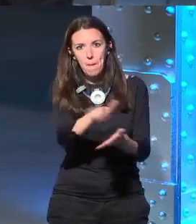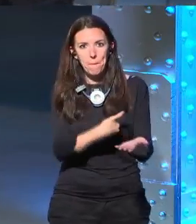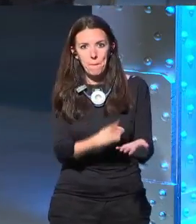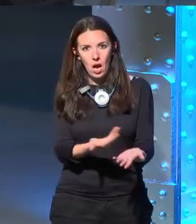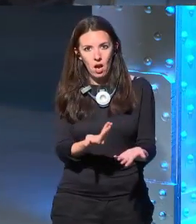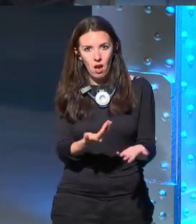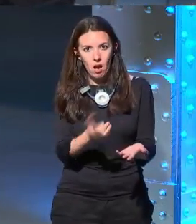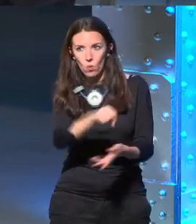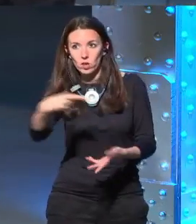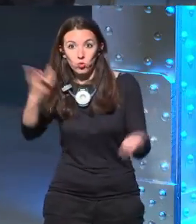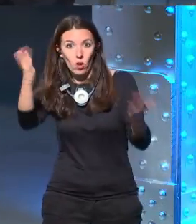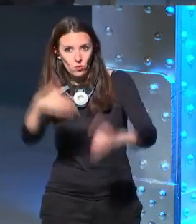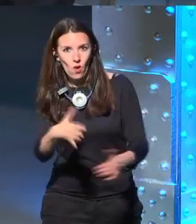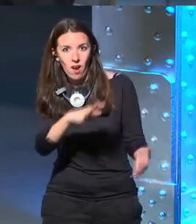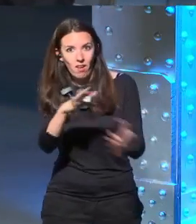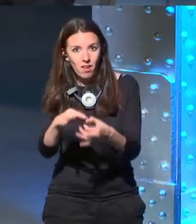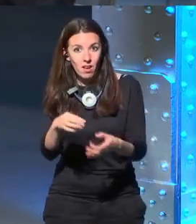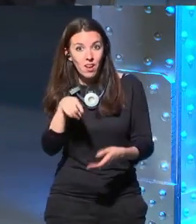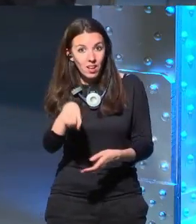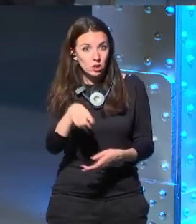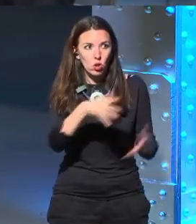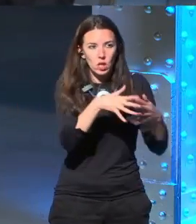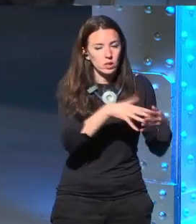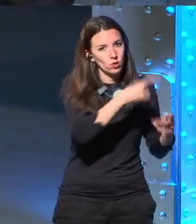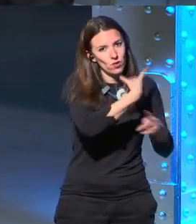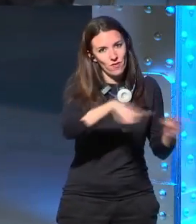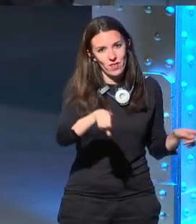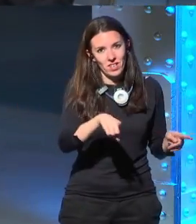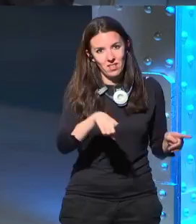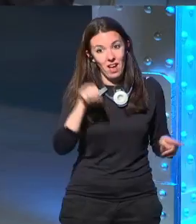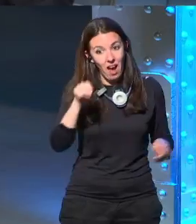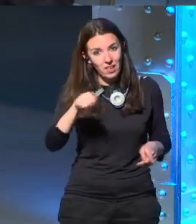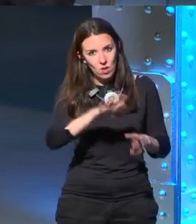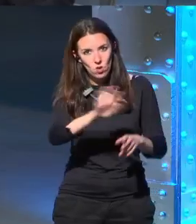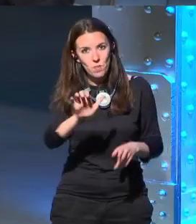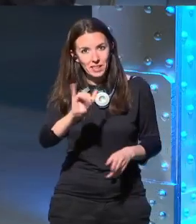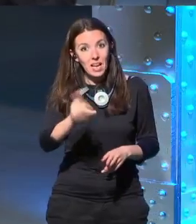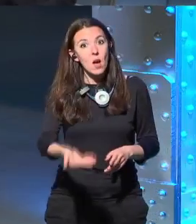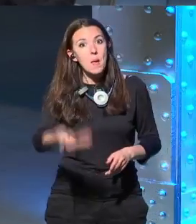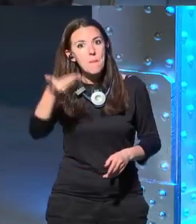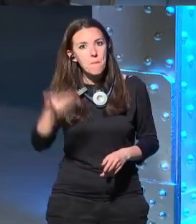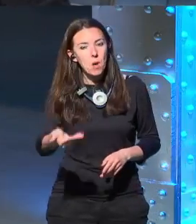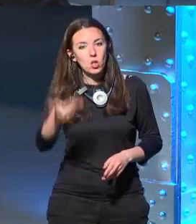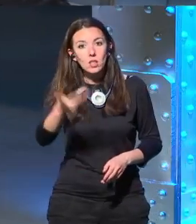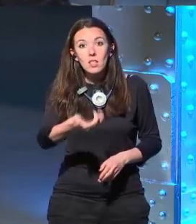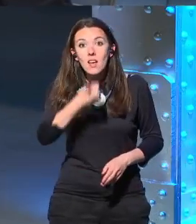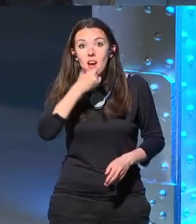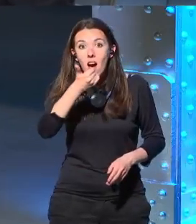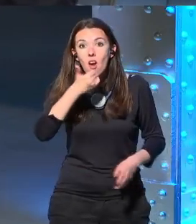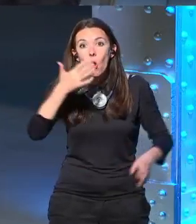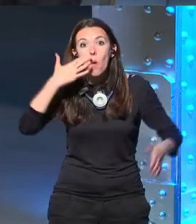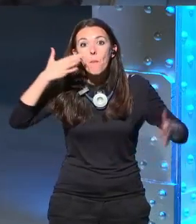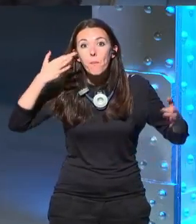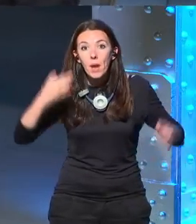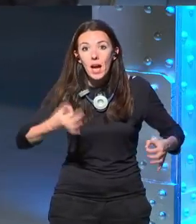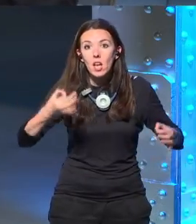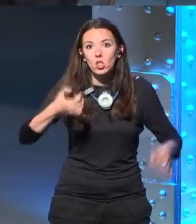here that don't happen in the United States. It's tricky. It's dangerous. You don't want to go too